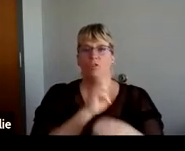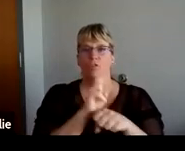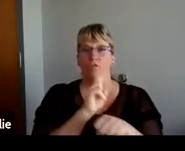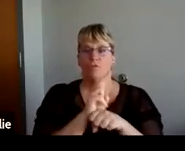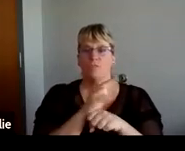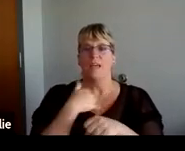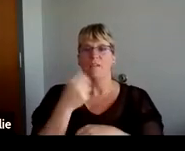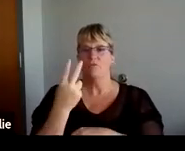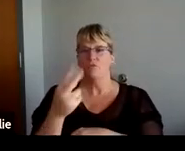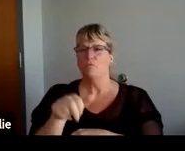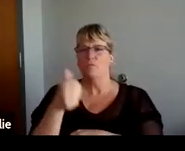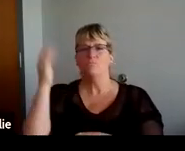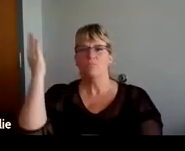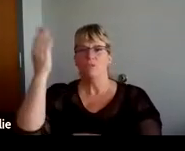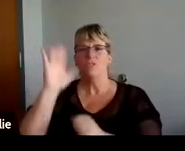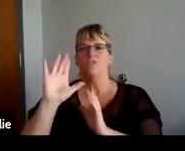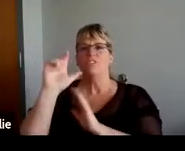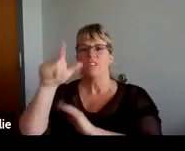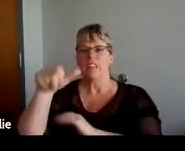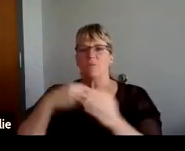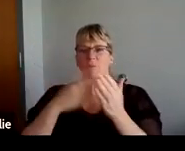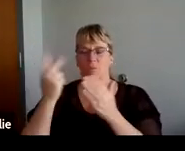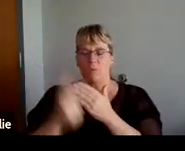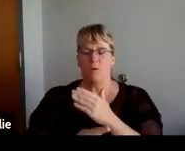other presentations later in the program.